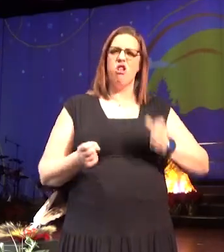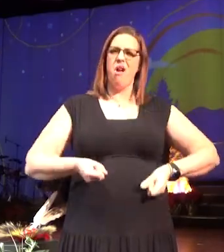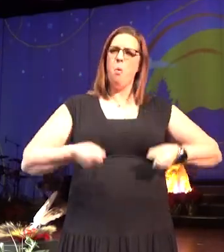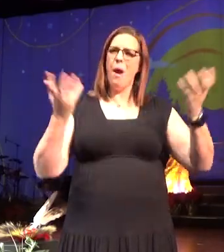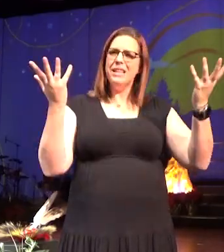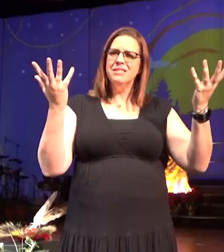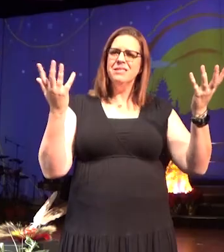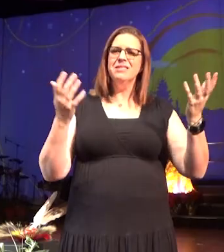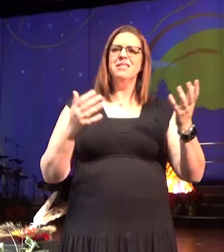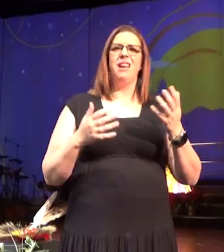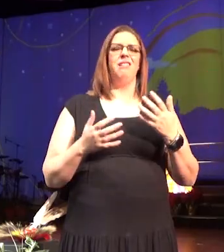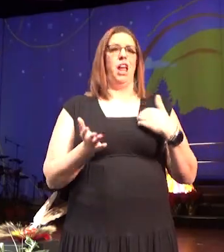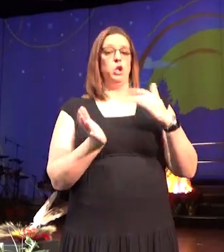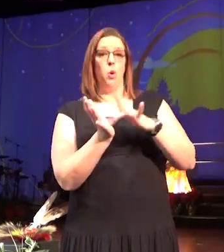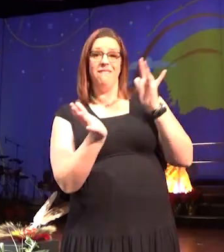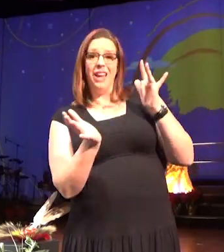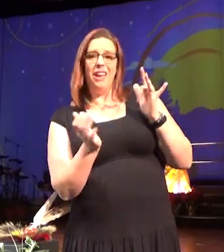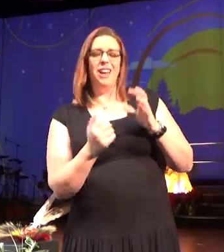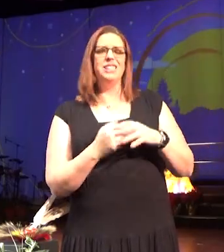took advantage of.